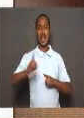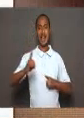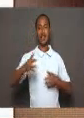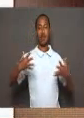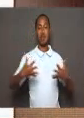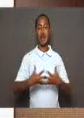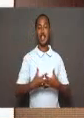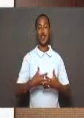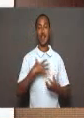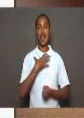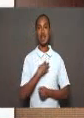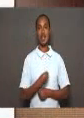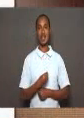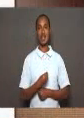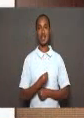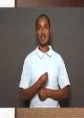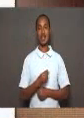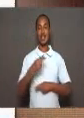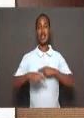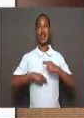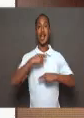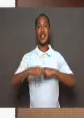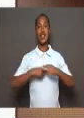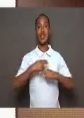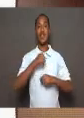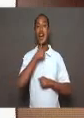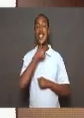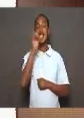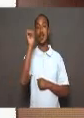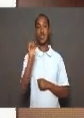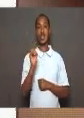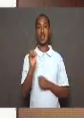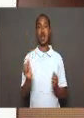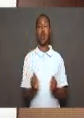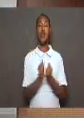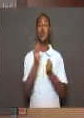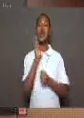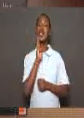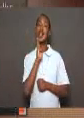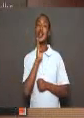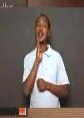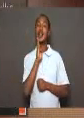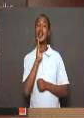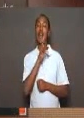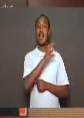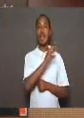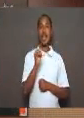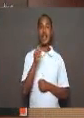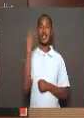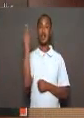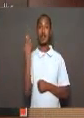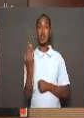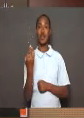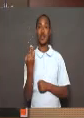direct combination of elements, the reaction of acidic oxides with water, and